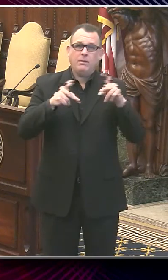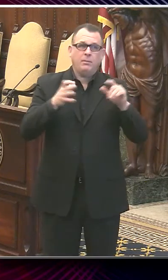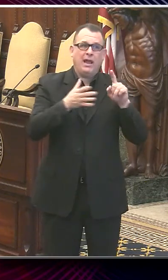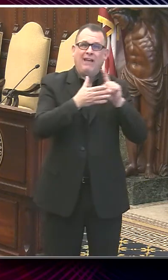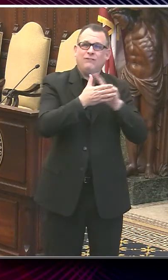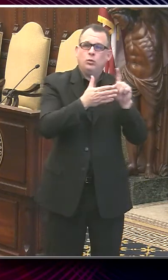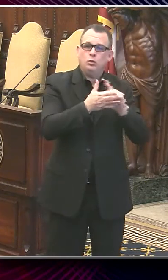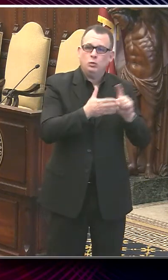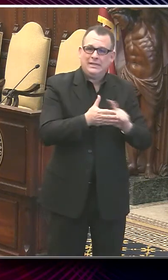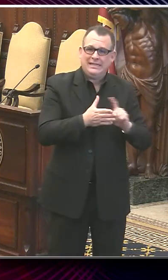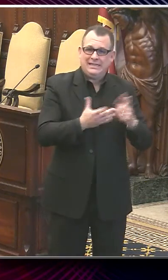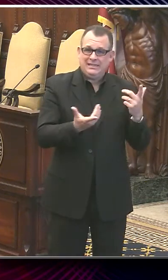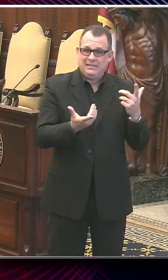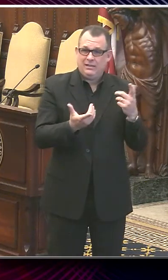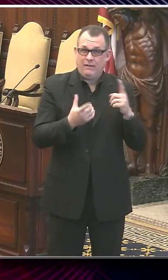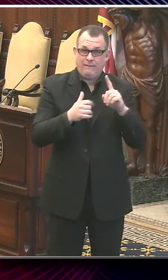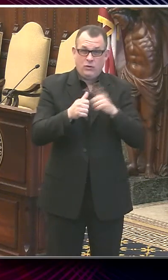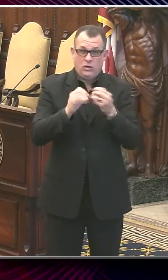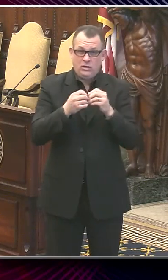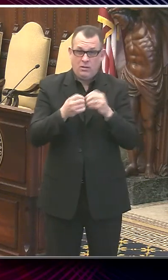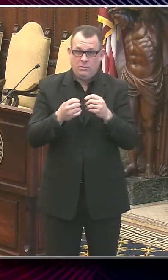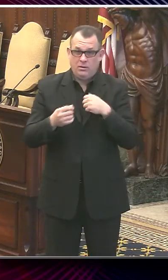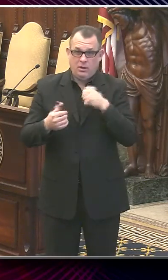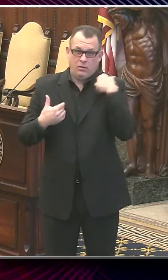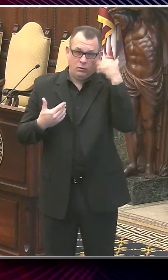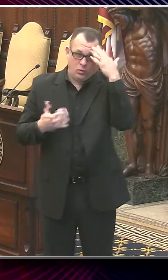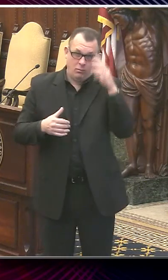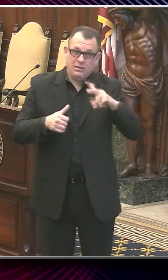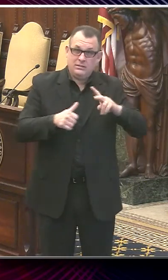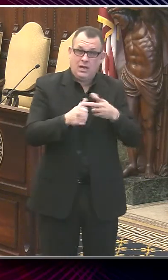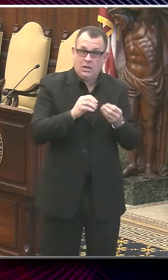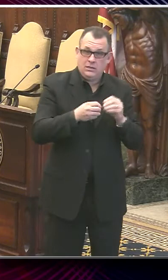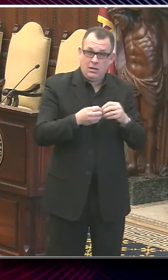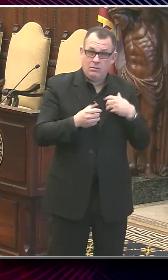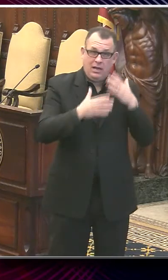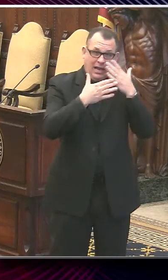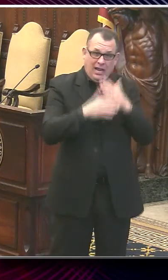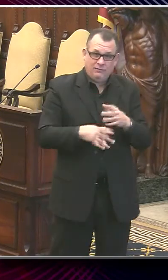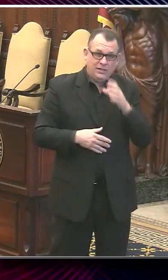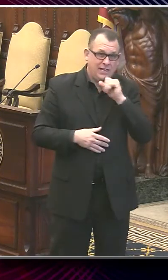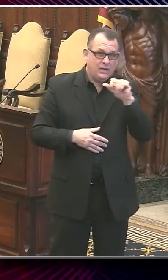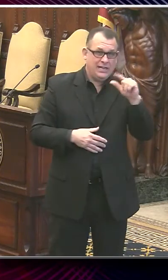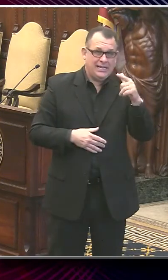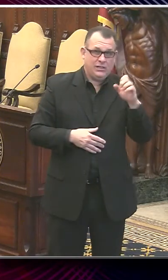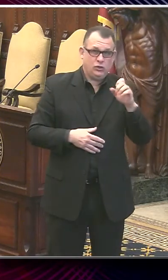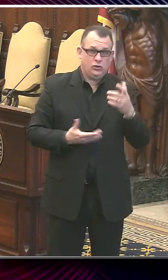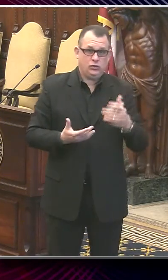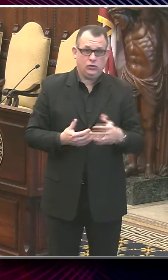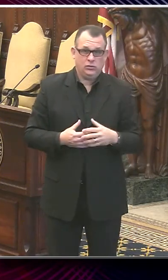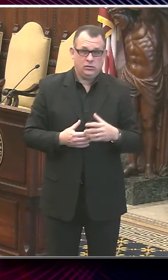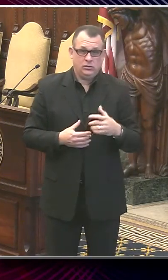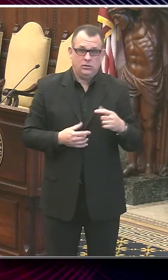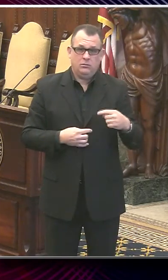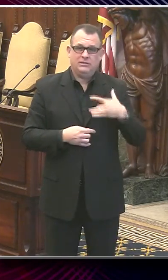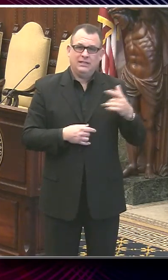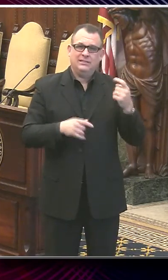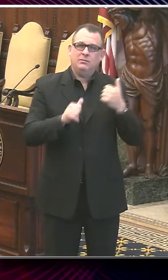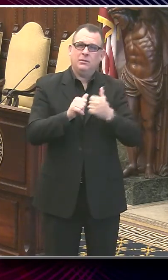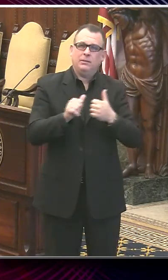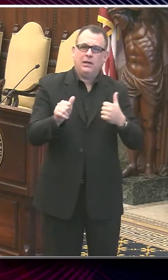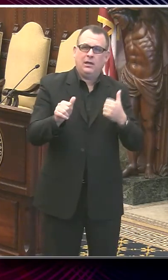the first number, I don't have a breakdown by age. The second number, I do have a breakdown by age, but it tends to lag behind. It's only